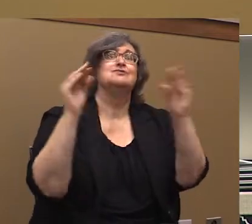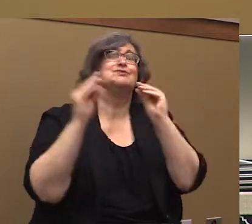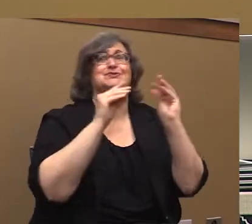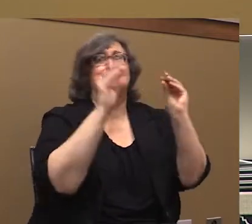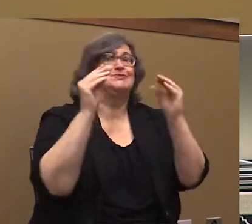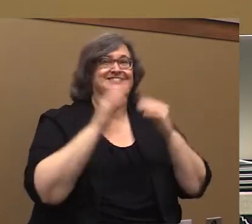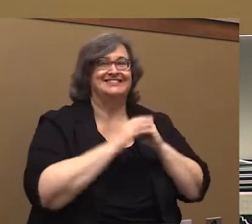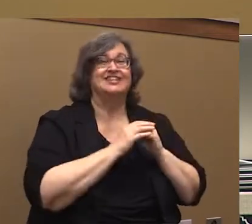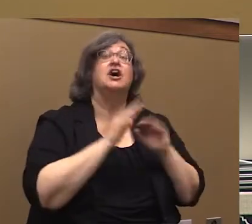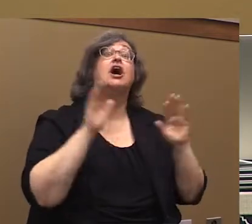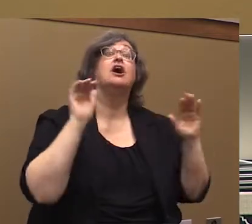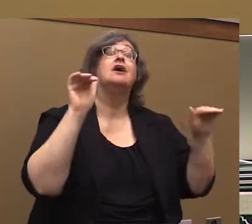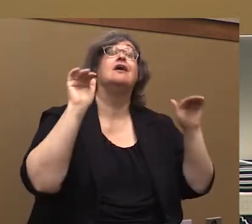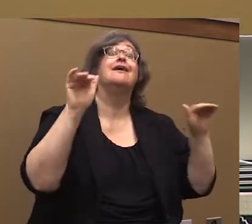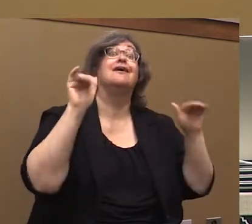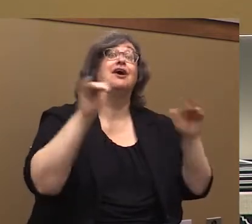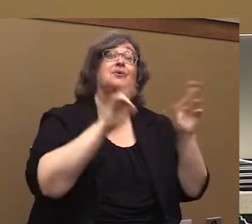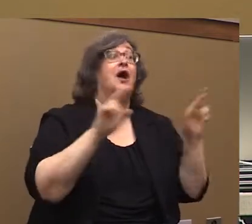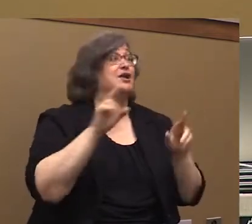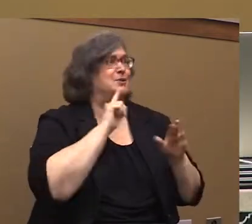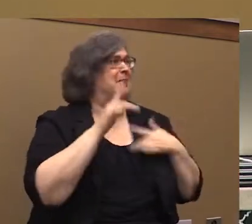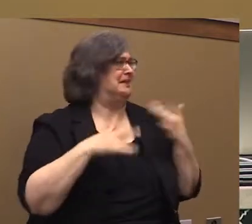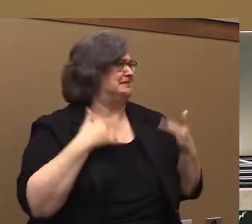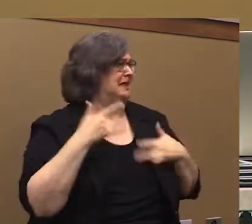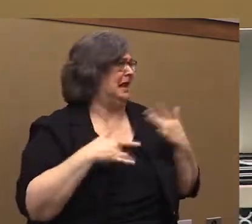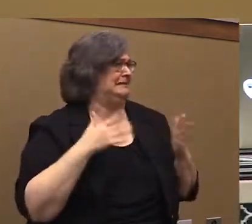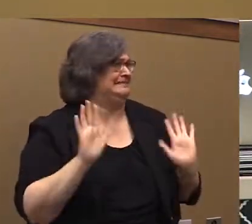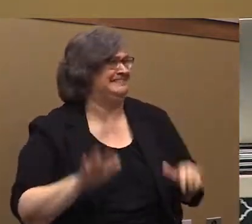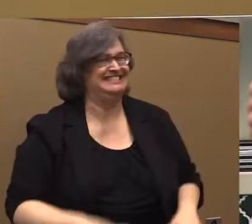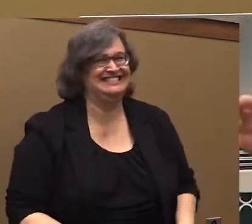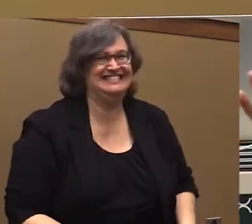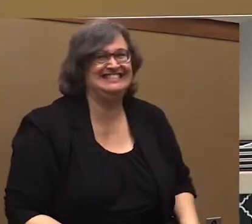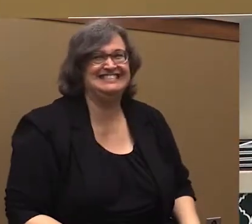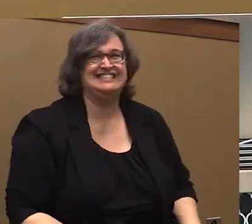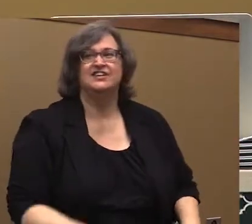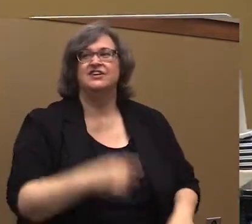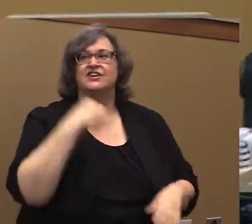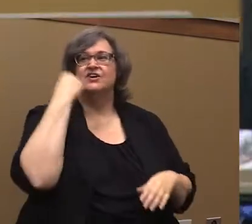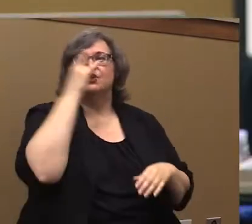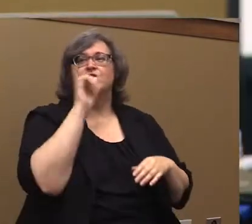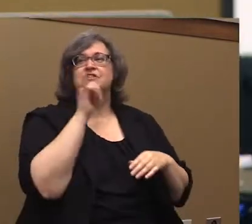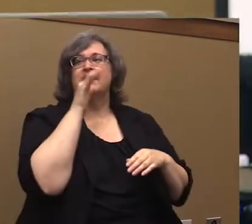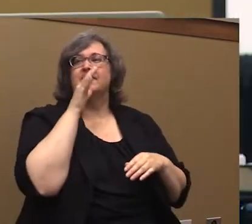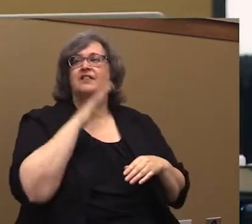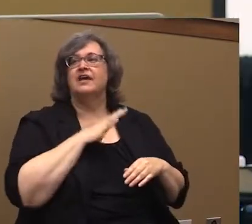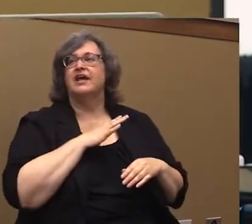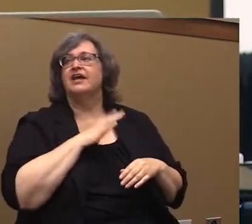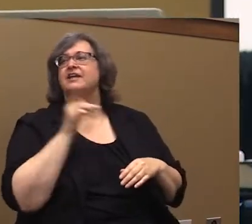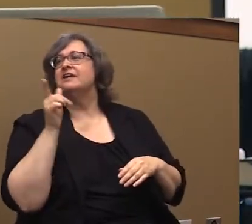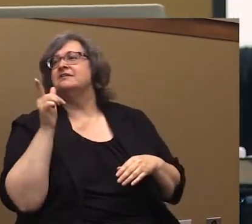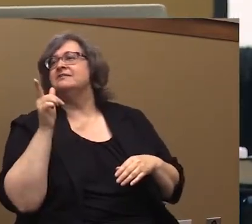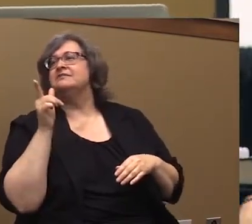You guys ready? It's so exciting to play games.